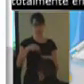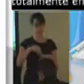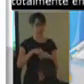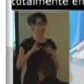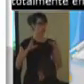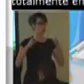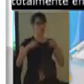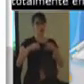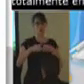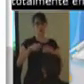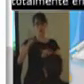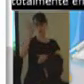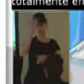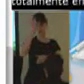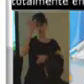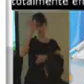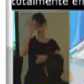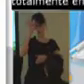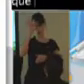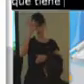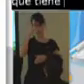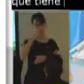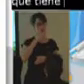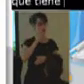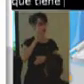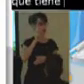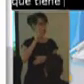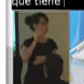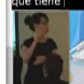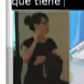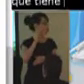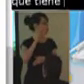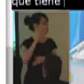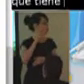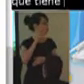within the group itself with the knowledge of Gorolbi.